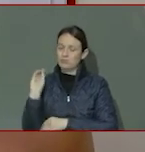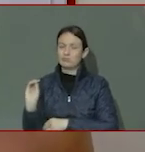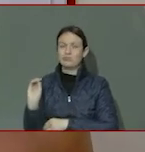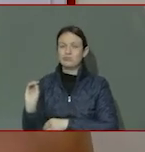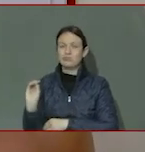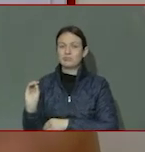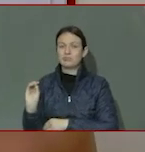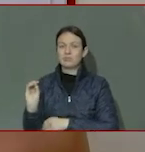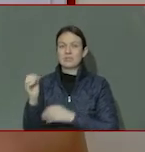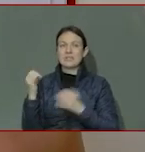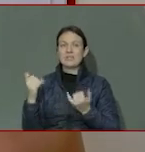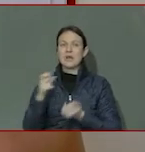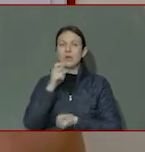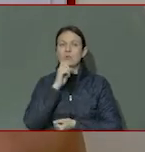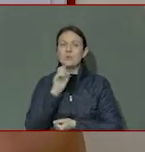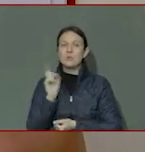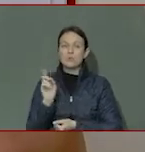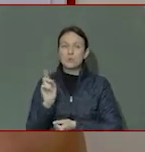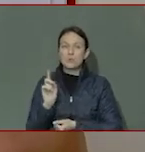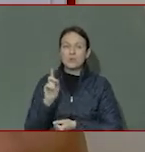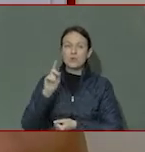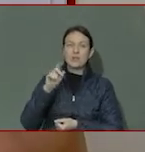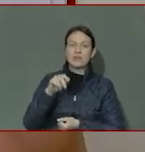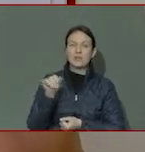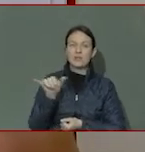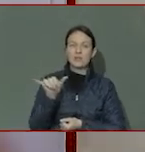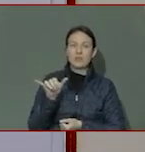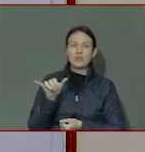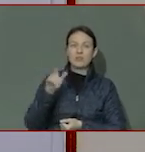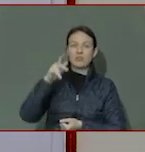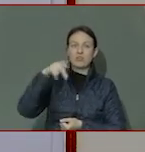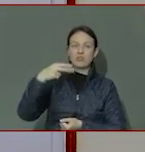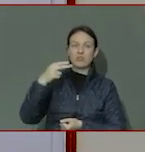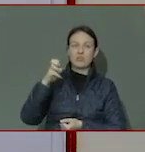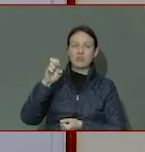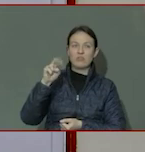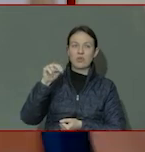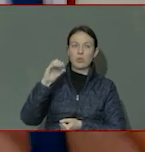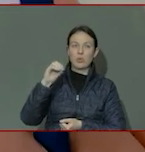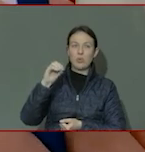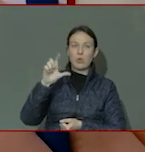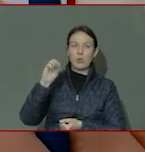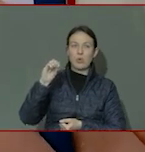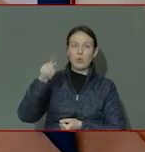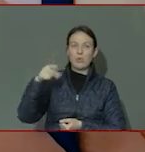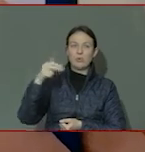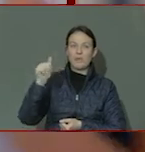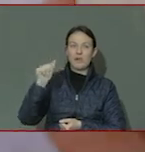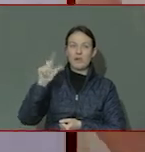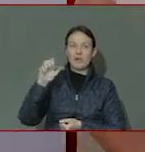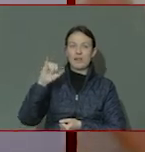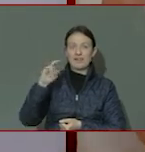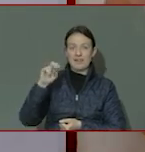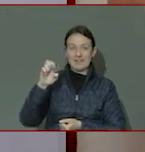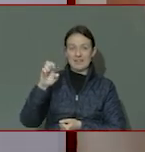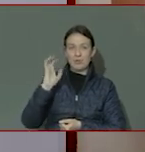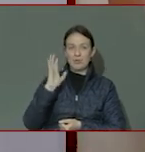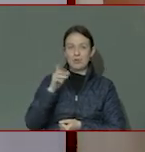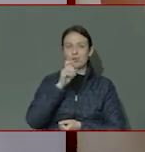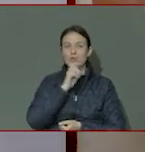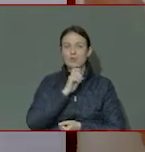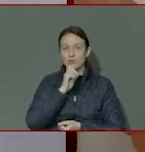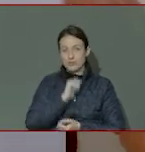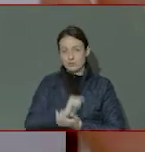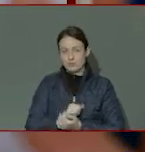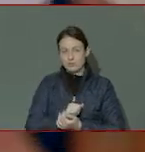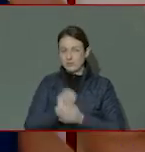this titration will be phenolphthalein. Okay, so before we have looked at the questions,